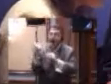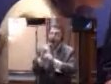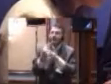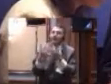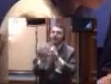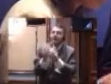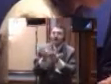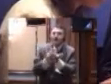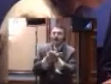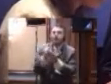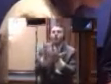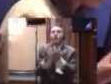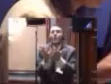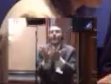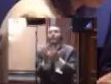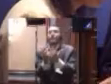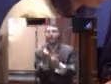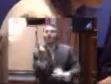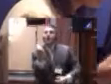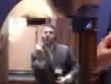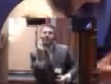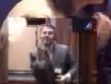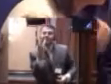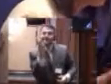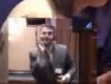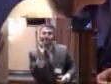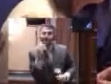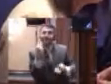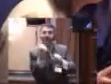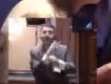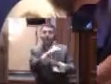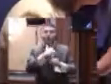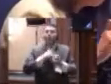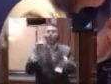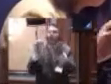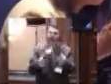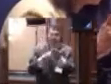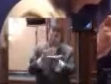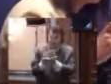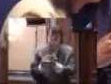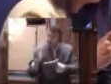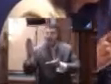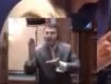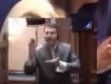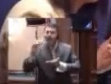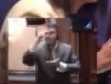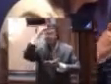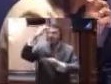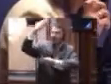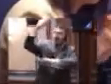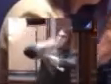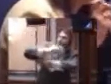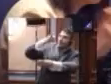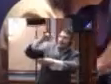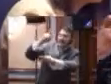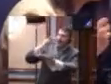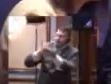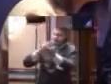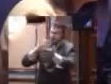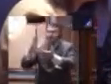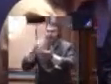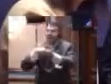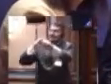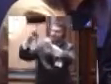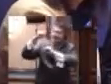remove obstacles towards negotiation. And in this context in South Africa, the very